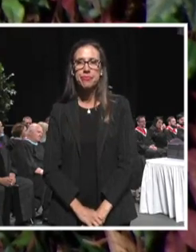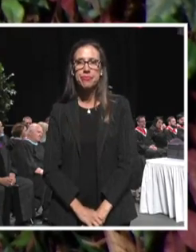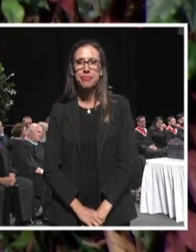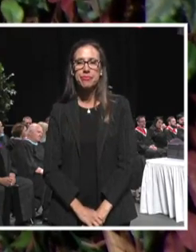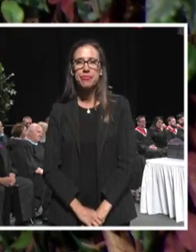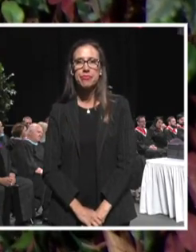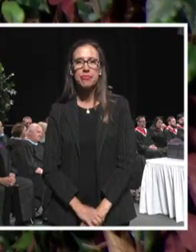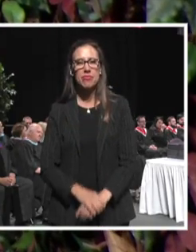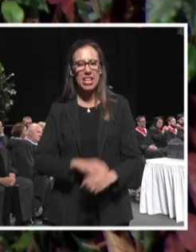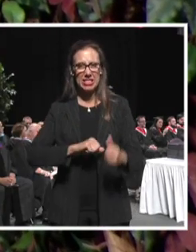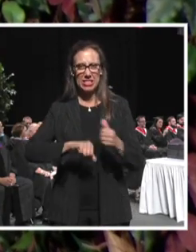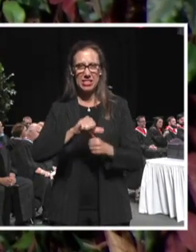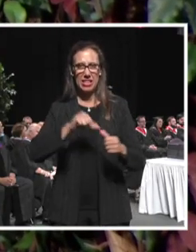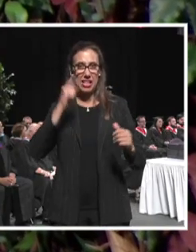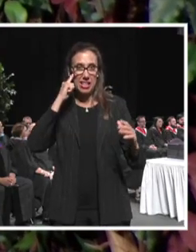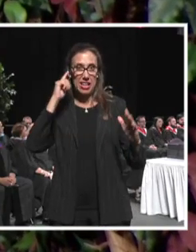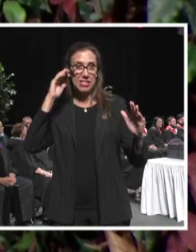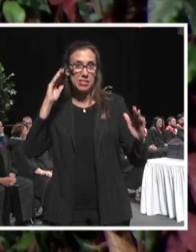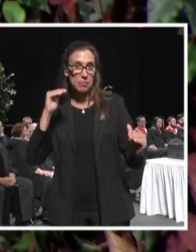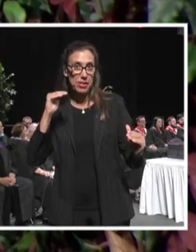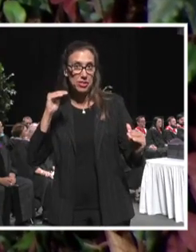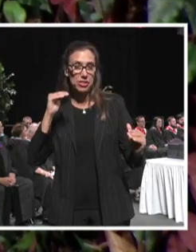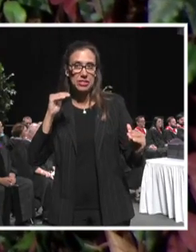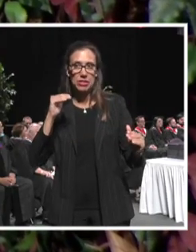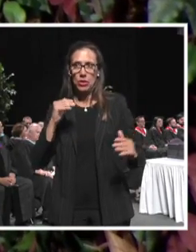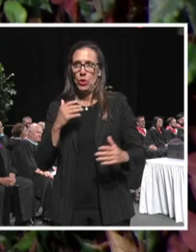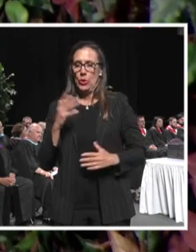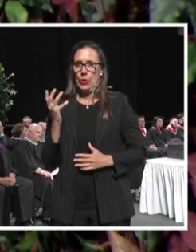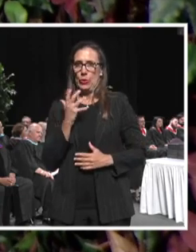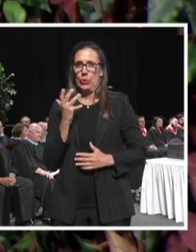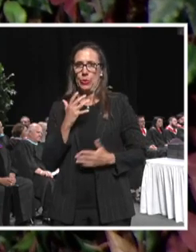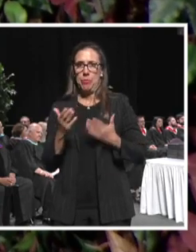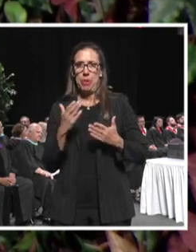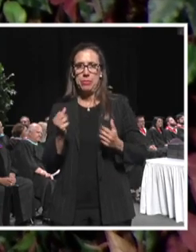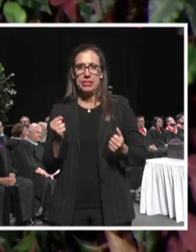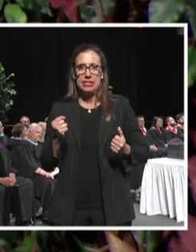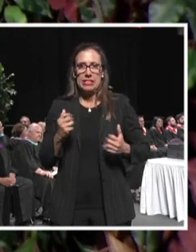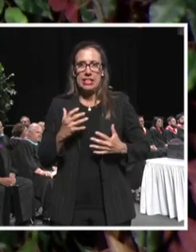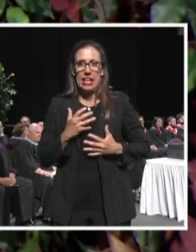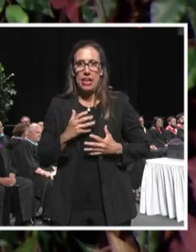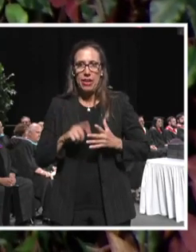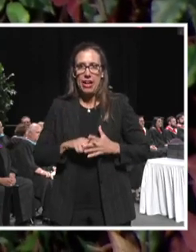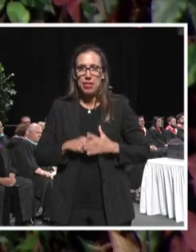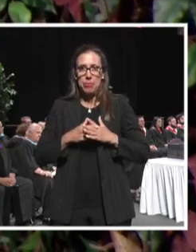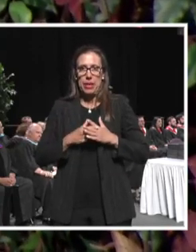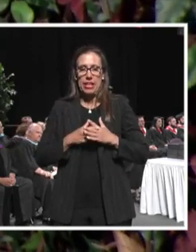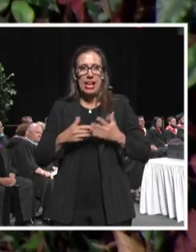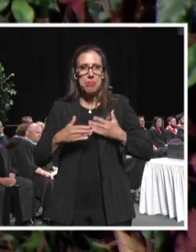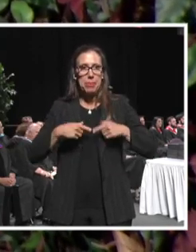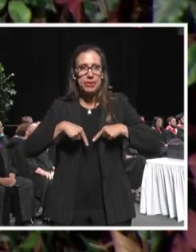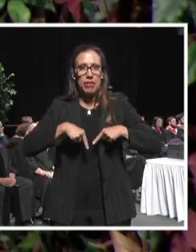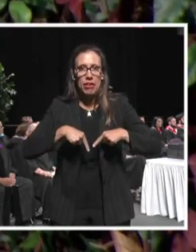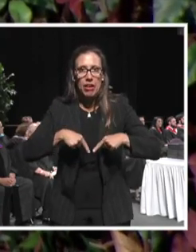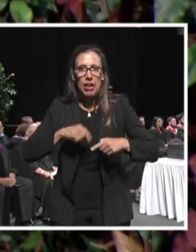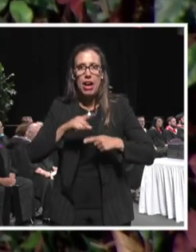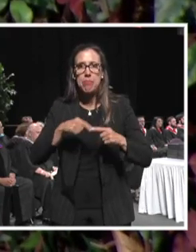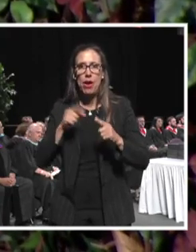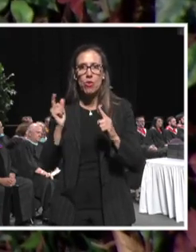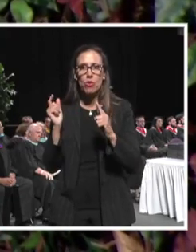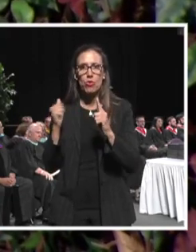societal expectations may seem scary at first and you might feel a bit wary about pursuing your